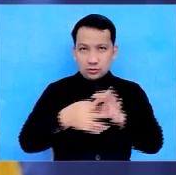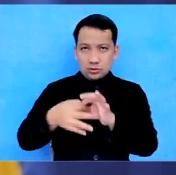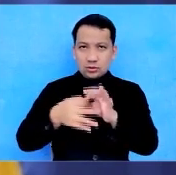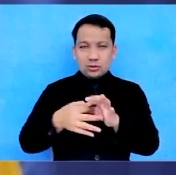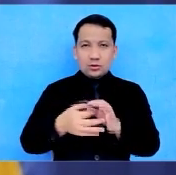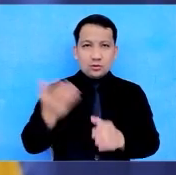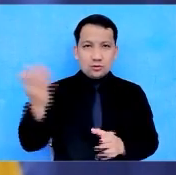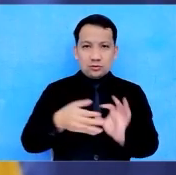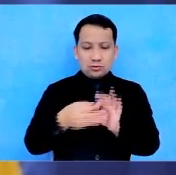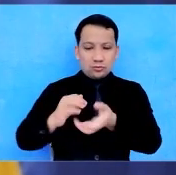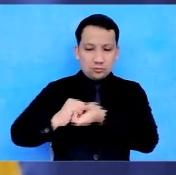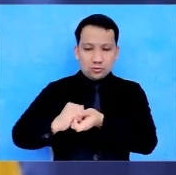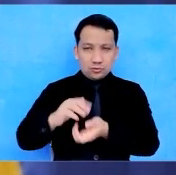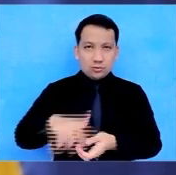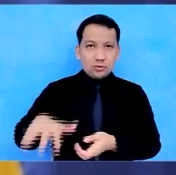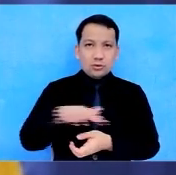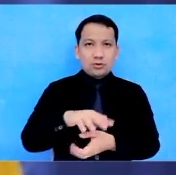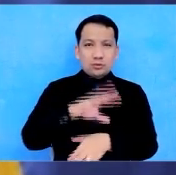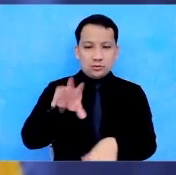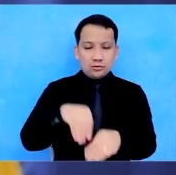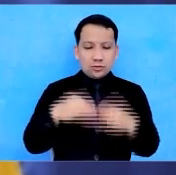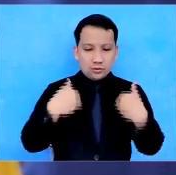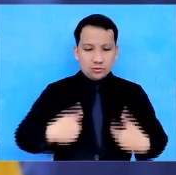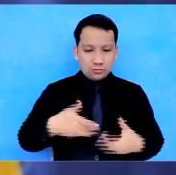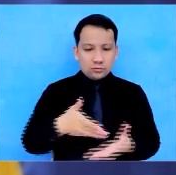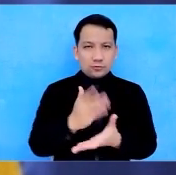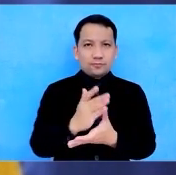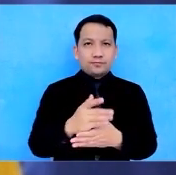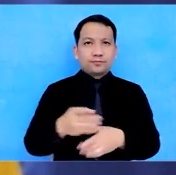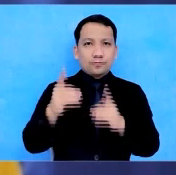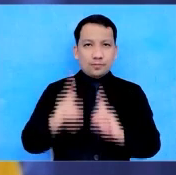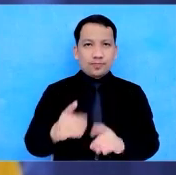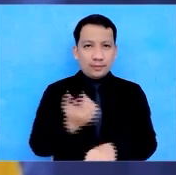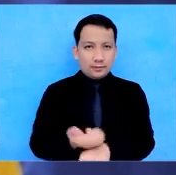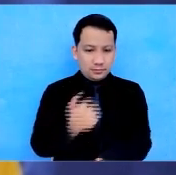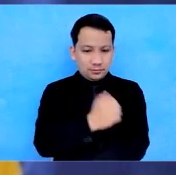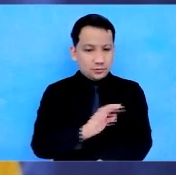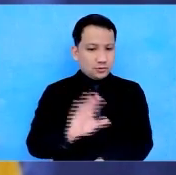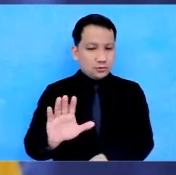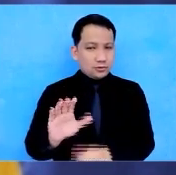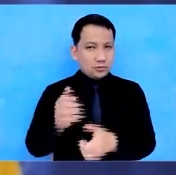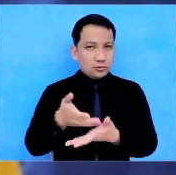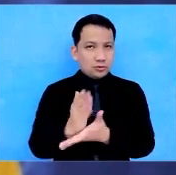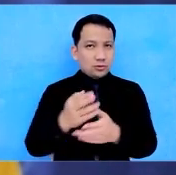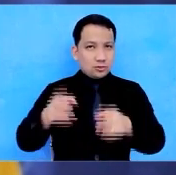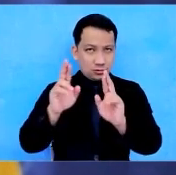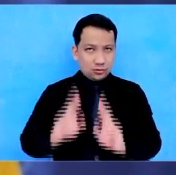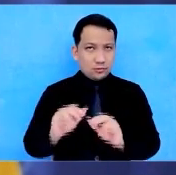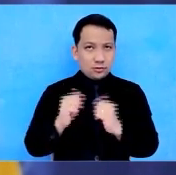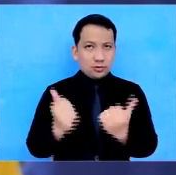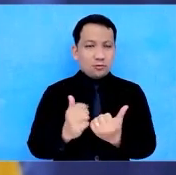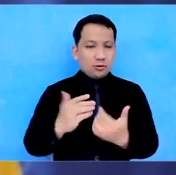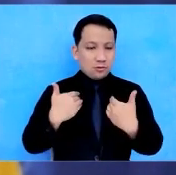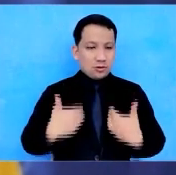that partnerships flourish when they uphold human dignity and freedom, empower stakeholders, and respect the agency of states